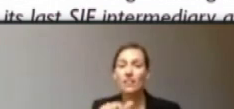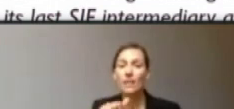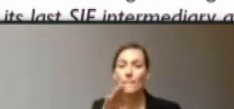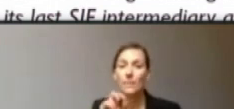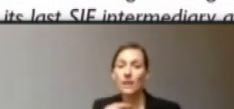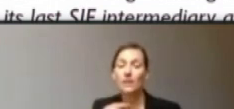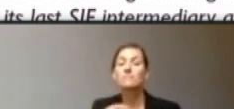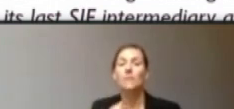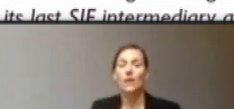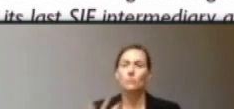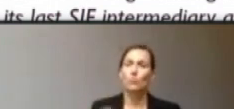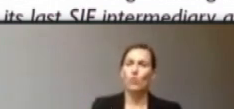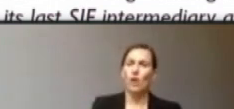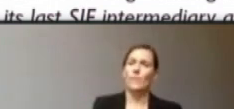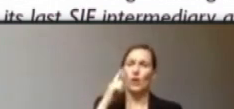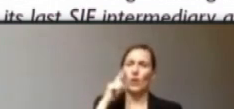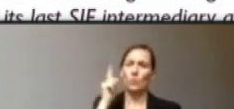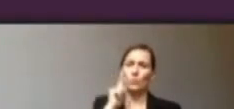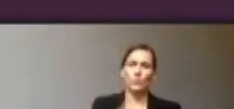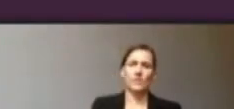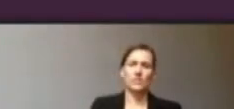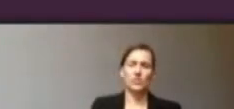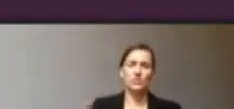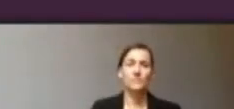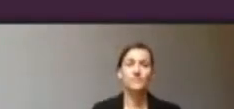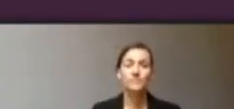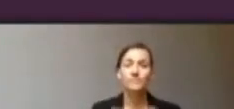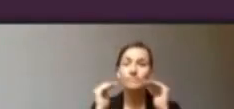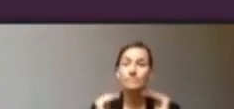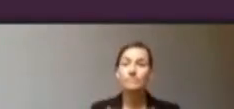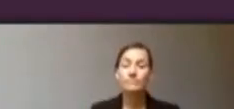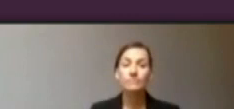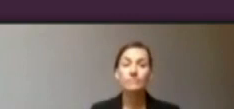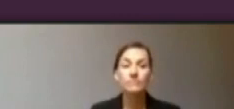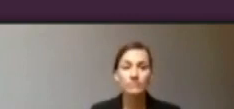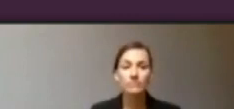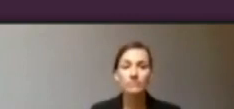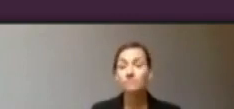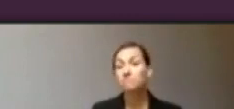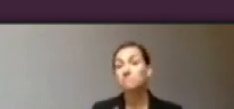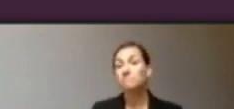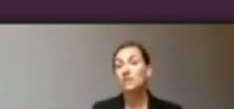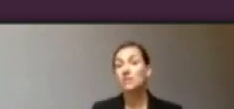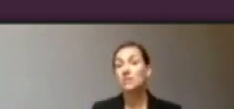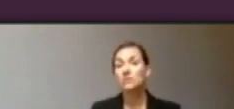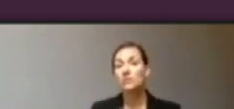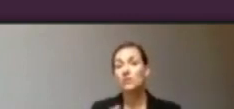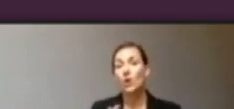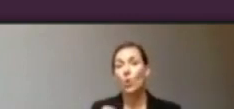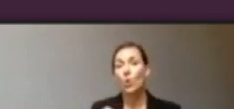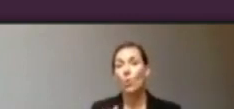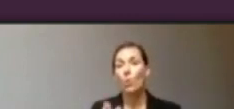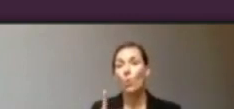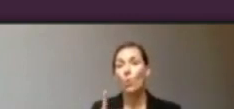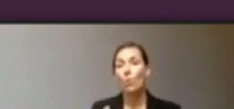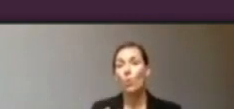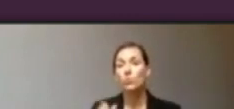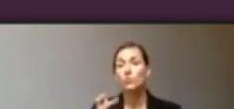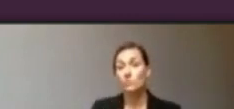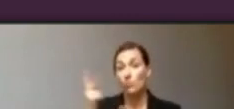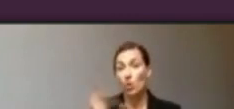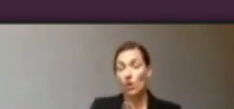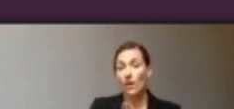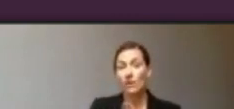this. So if we move to the next slide, to tell you just a little bit about the GOALS program. GOALS